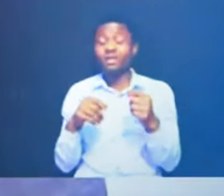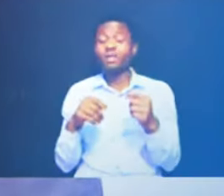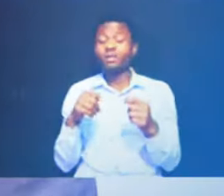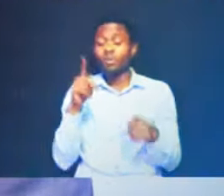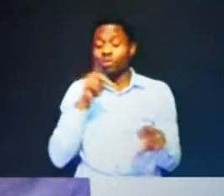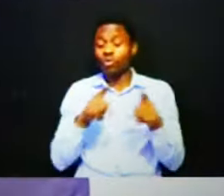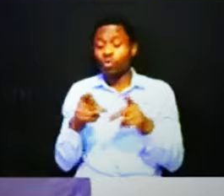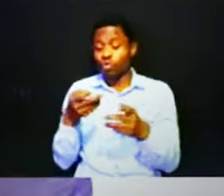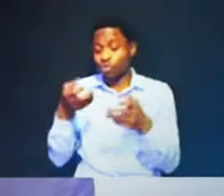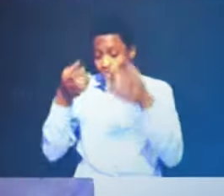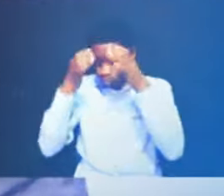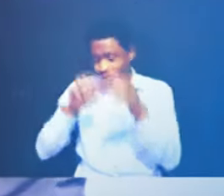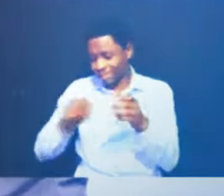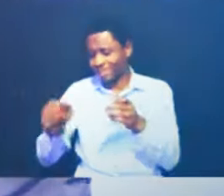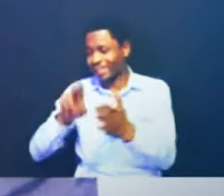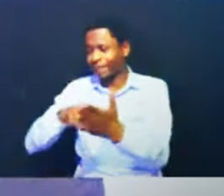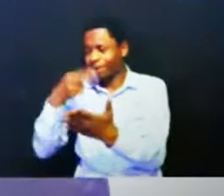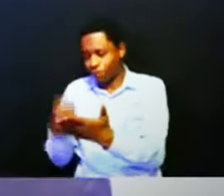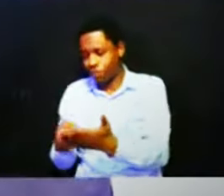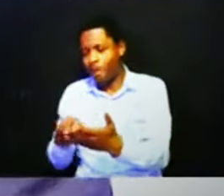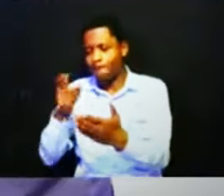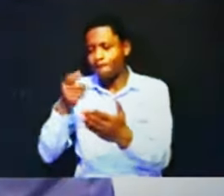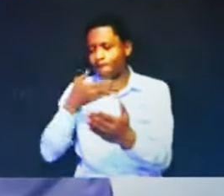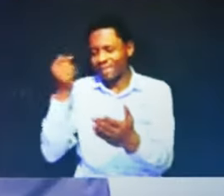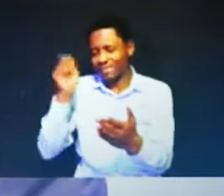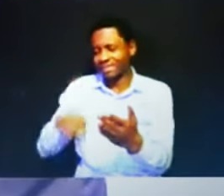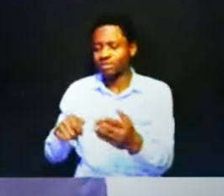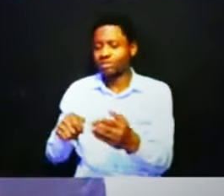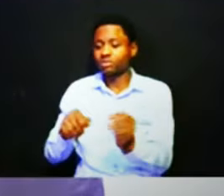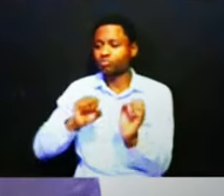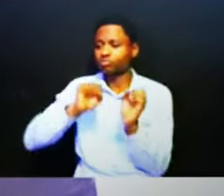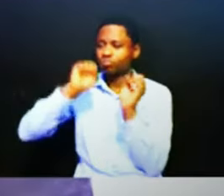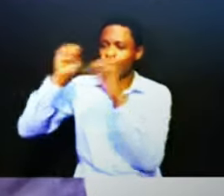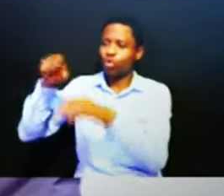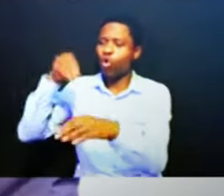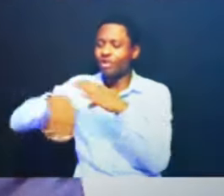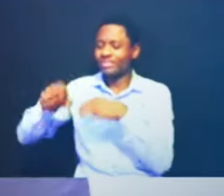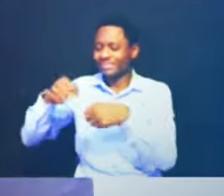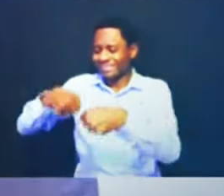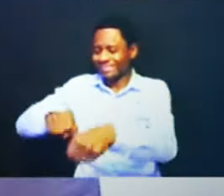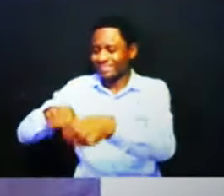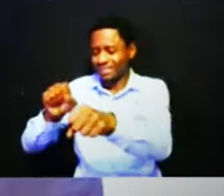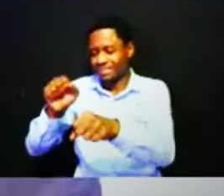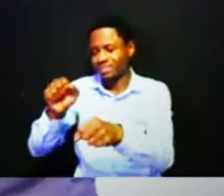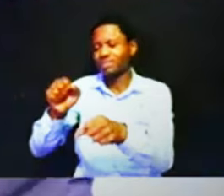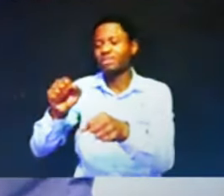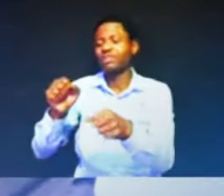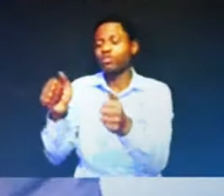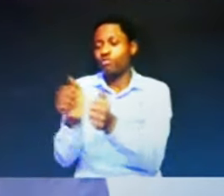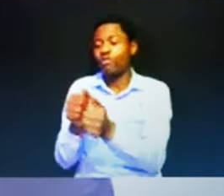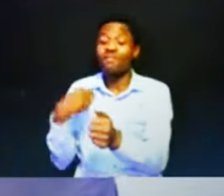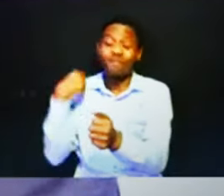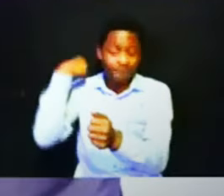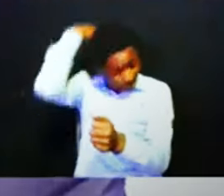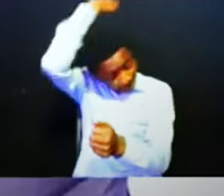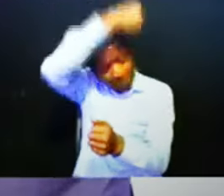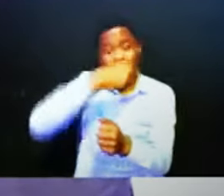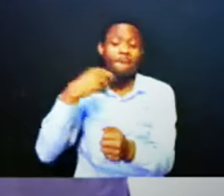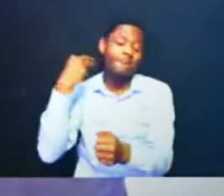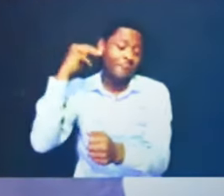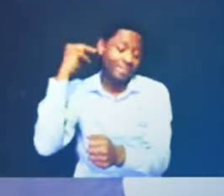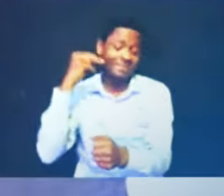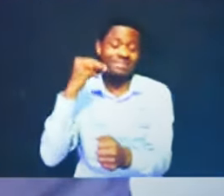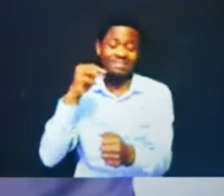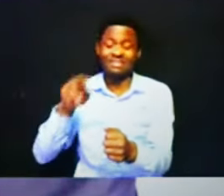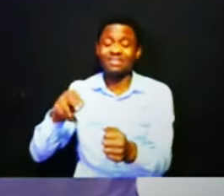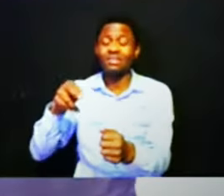pumu, sin a say, or bet talk it to a you mu bako, Sintidia, Monsham, who ye, na se wound ya for moi, canonim,